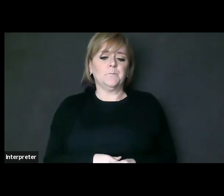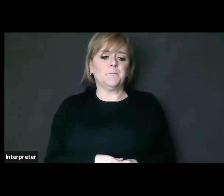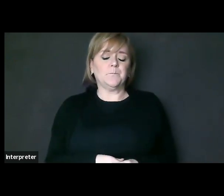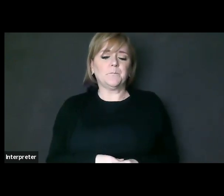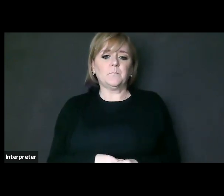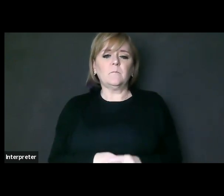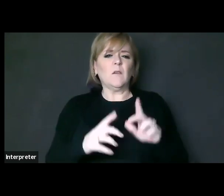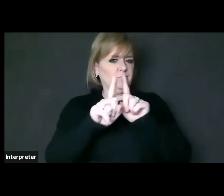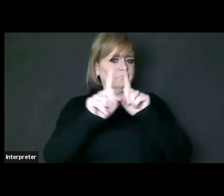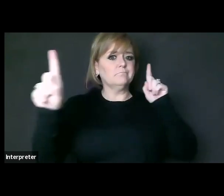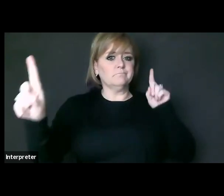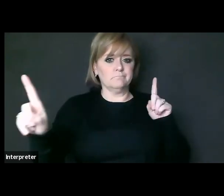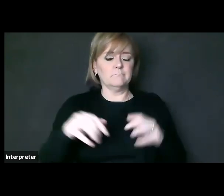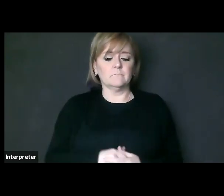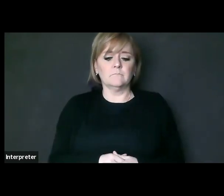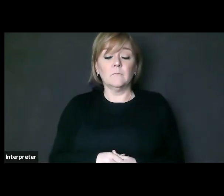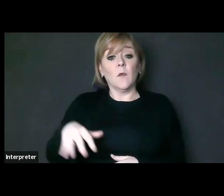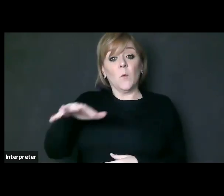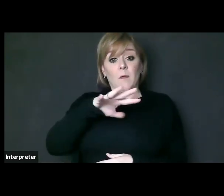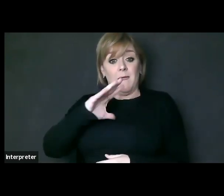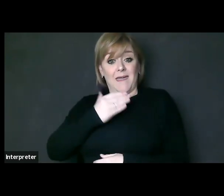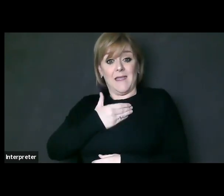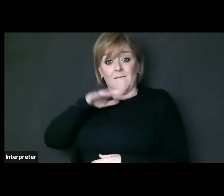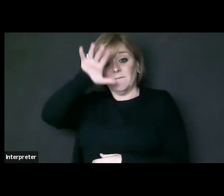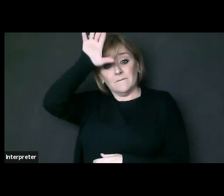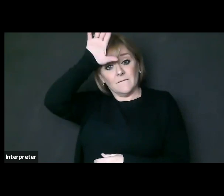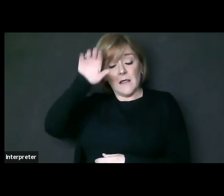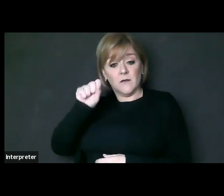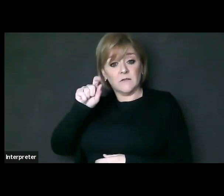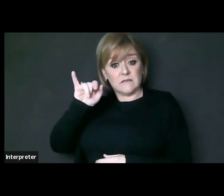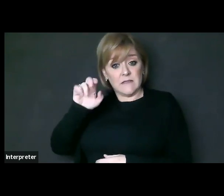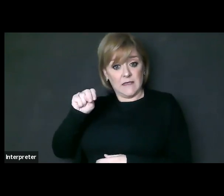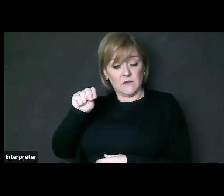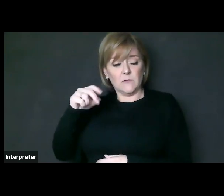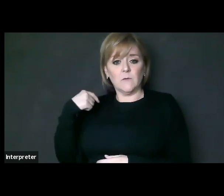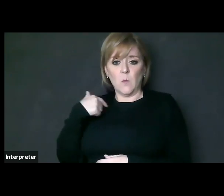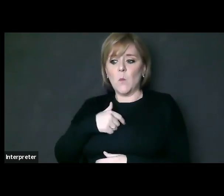Around the station, we enhanced our refresher training for